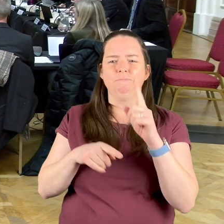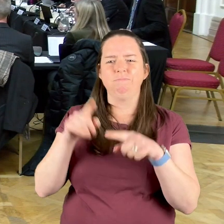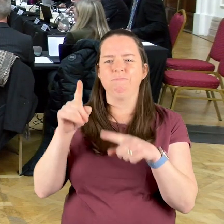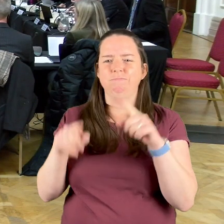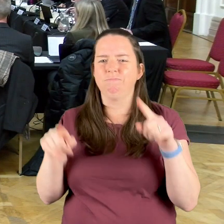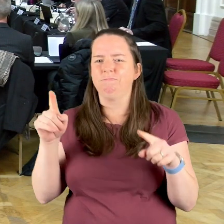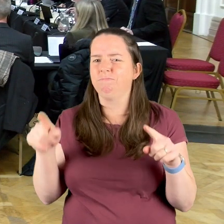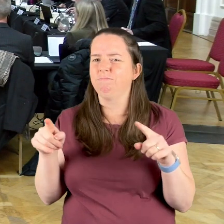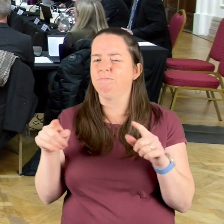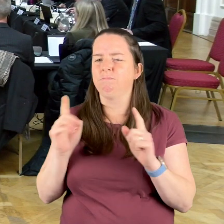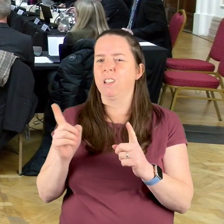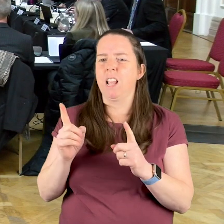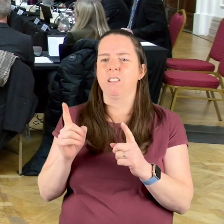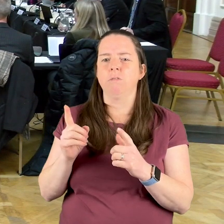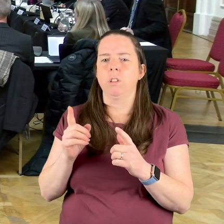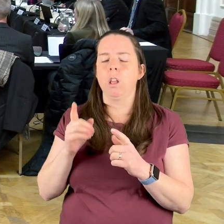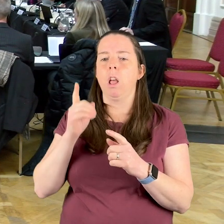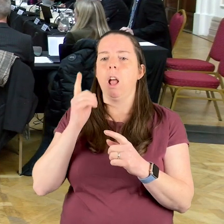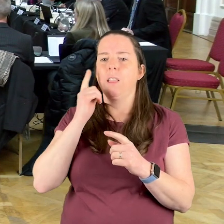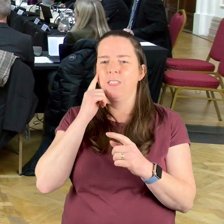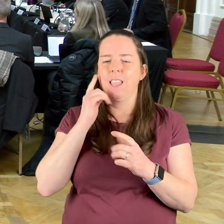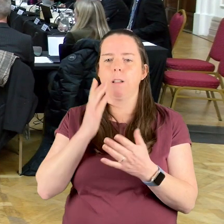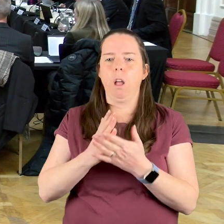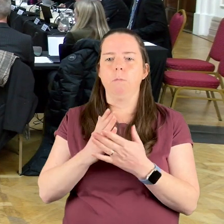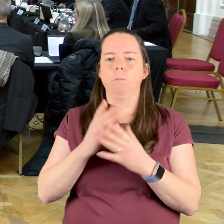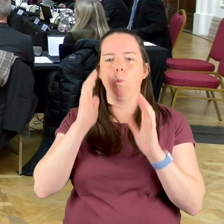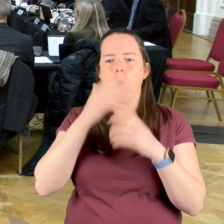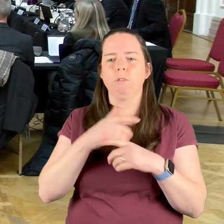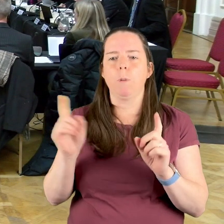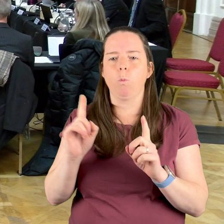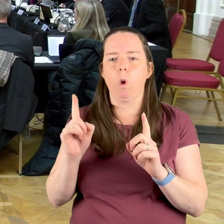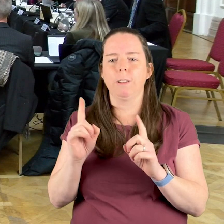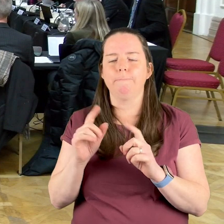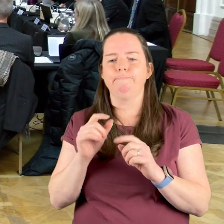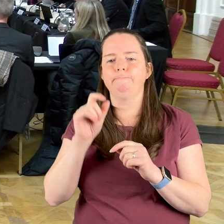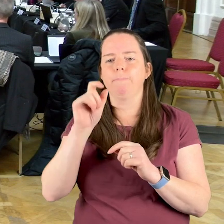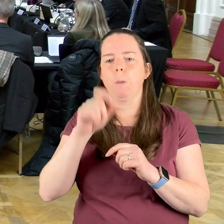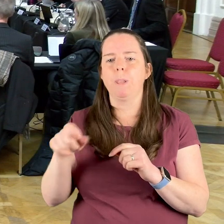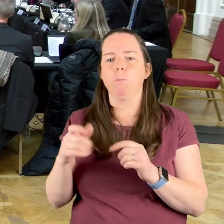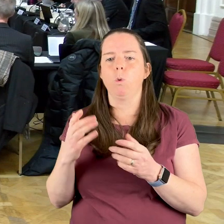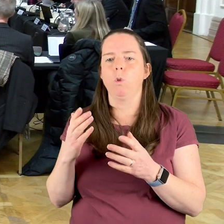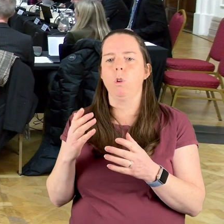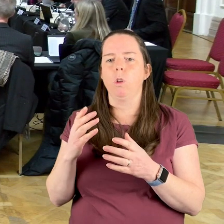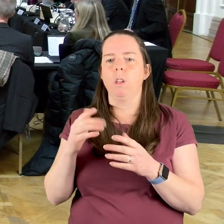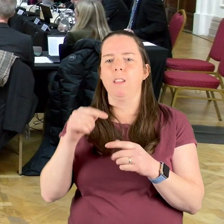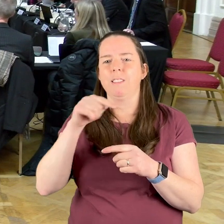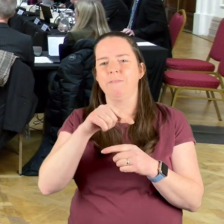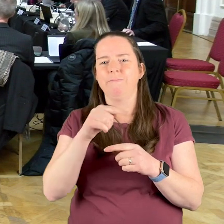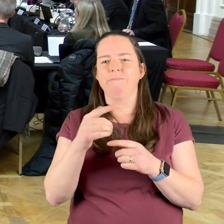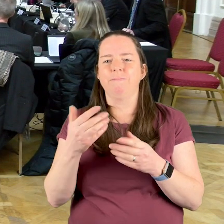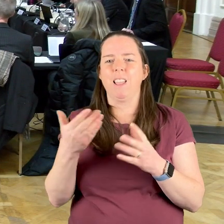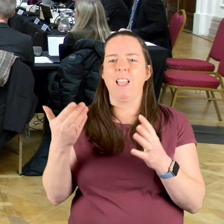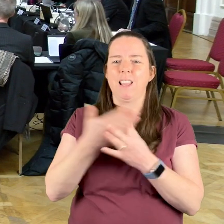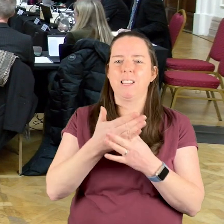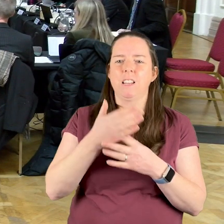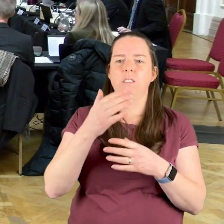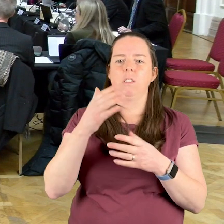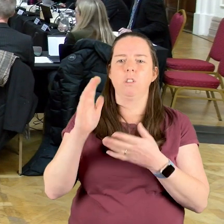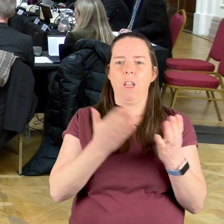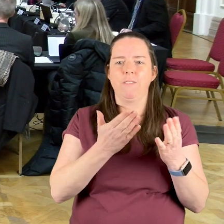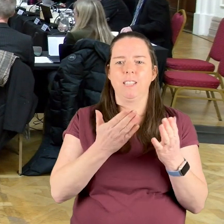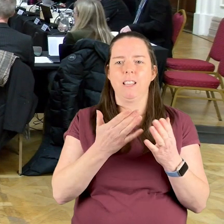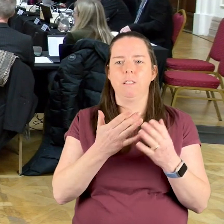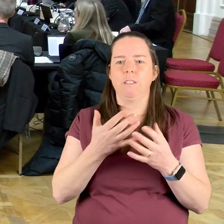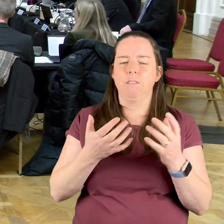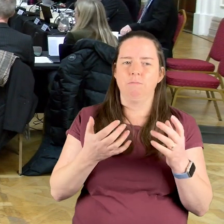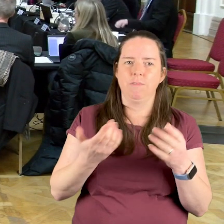really discrepancies in terms of that, or wide gaps. I think where we are worried about is actually people are accessing the services